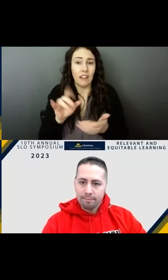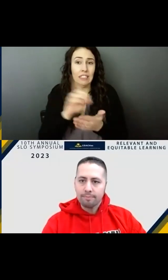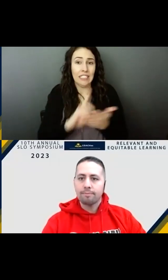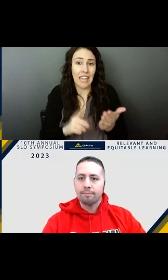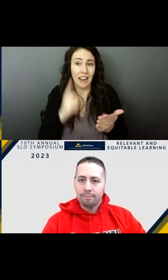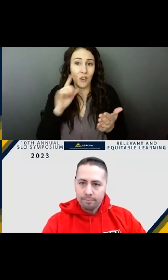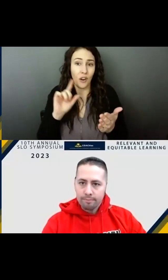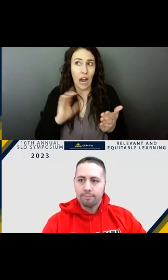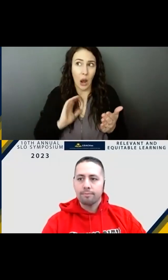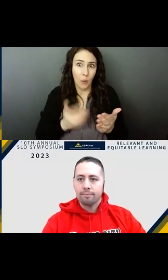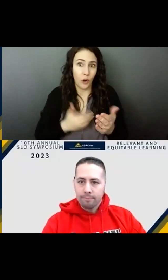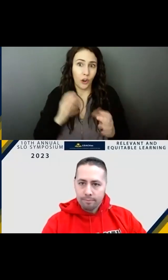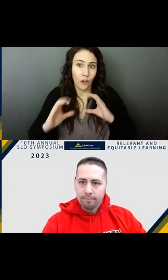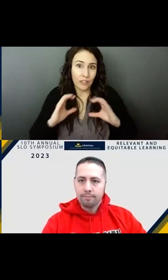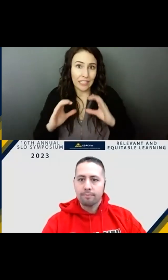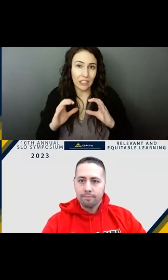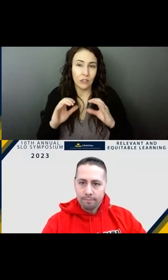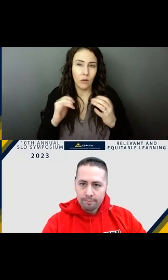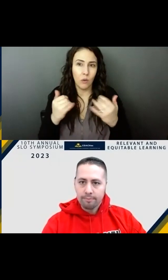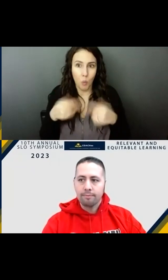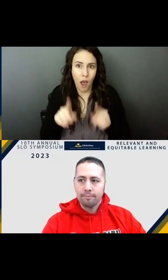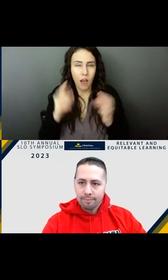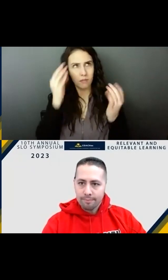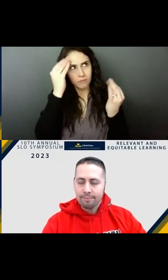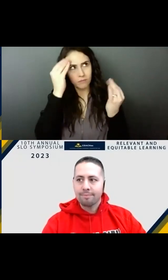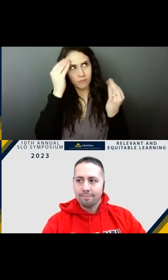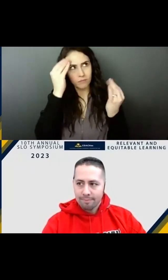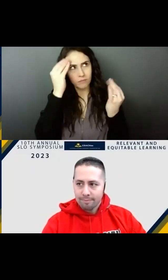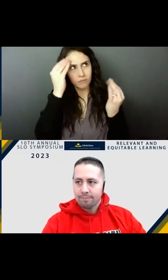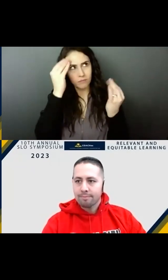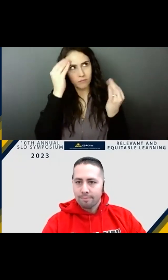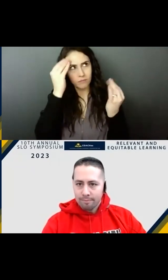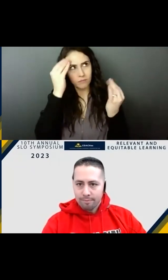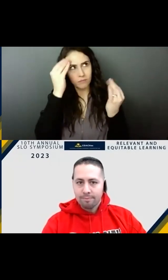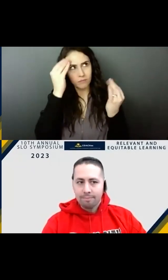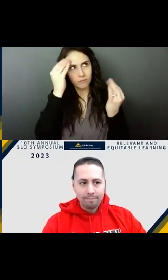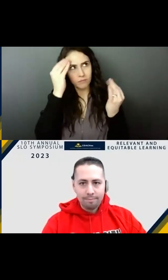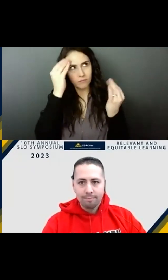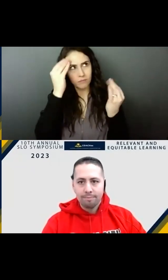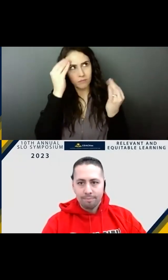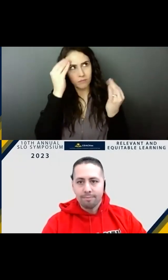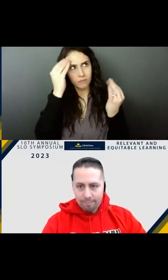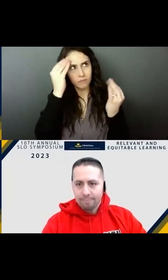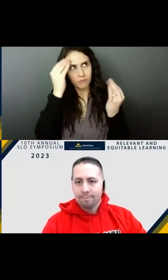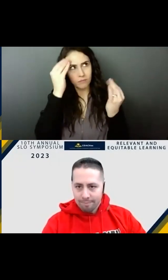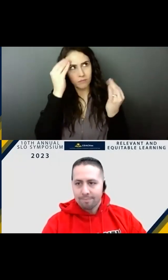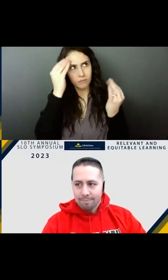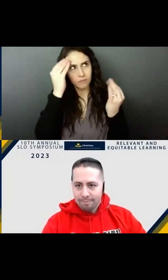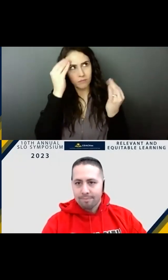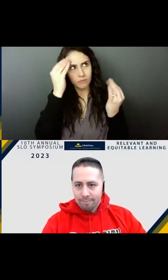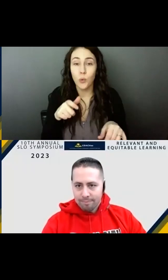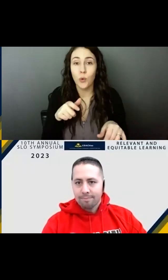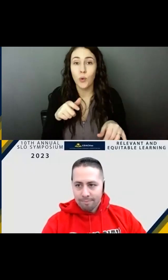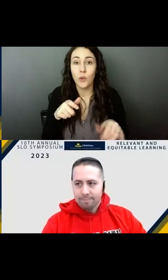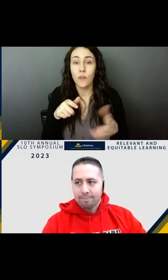had as we were thinking about the standards. And so those of you who've had a chance to look at the draft, if you're an